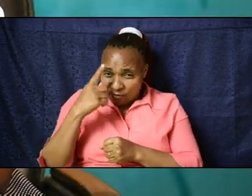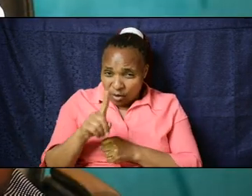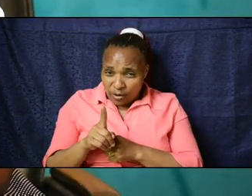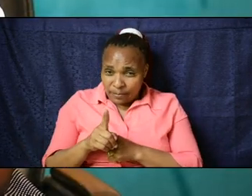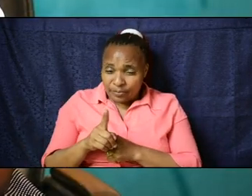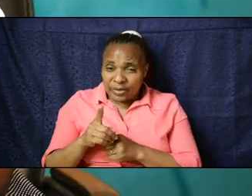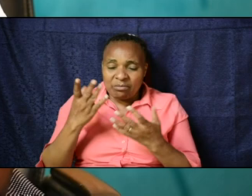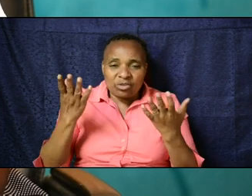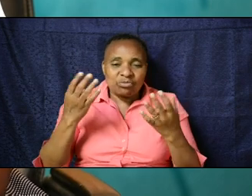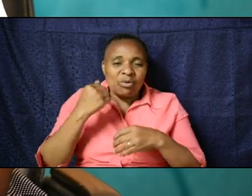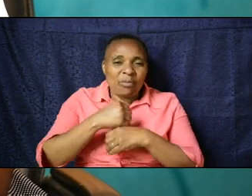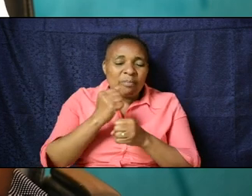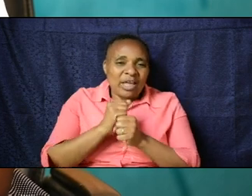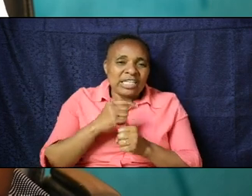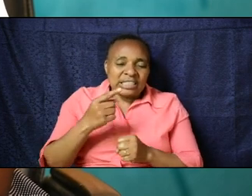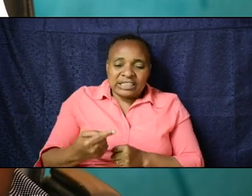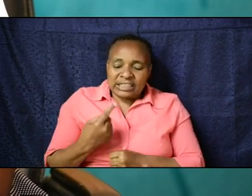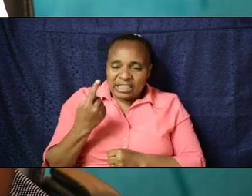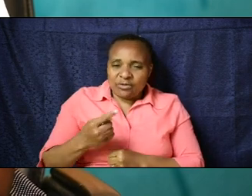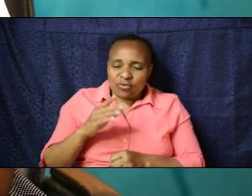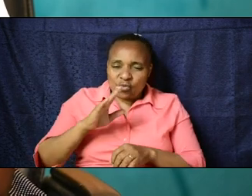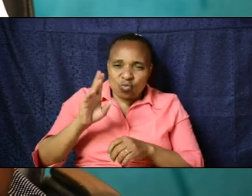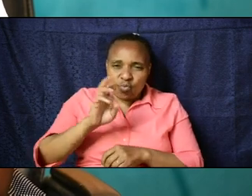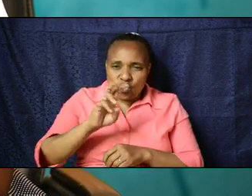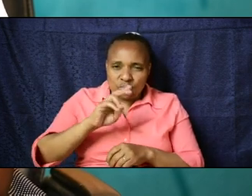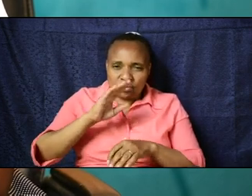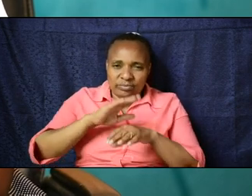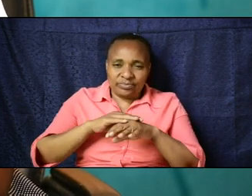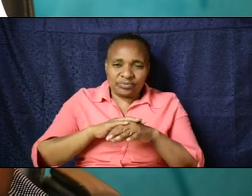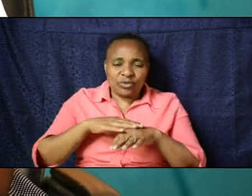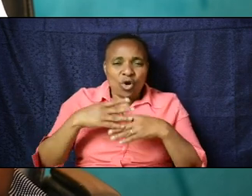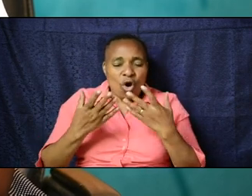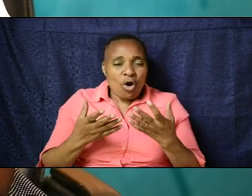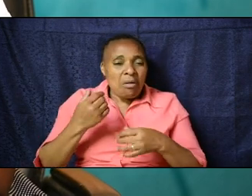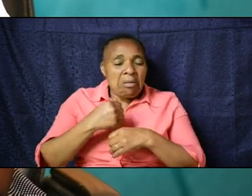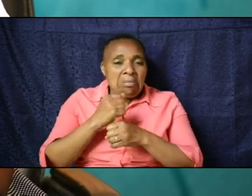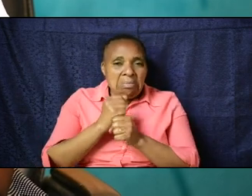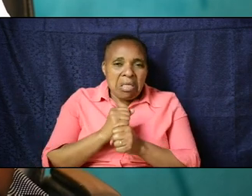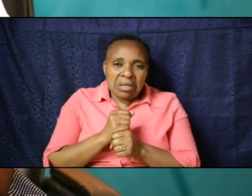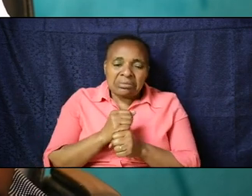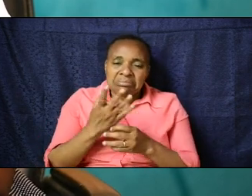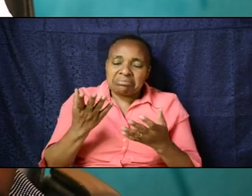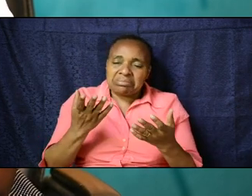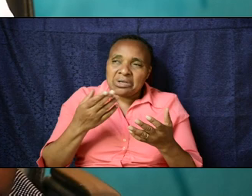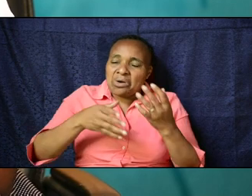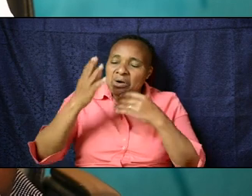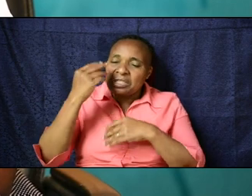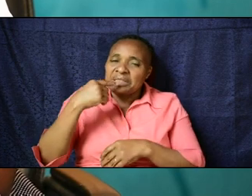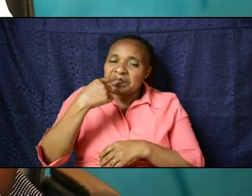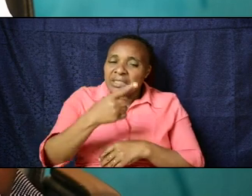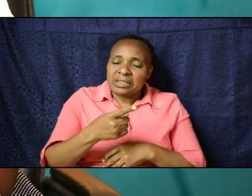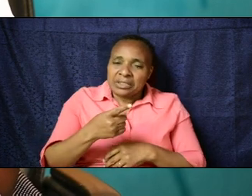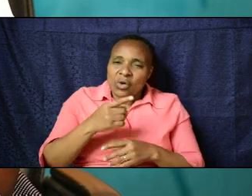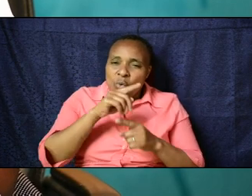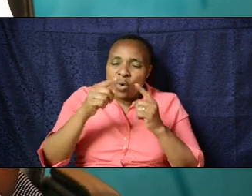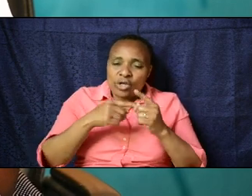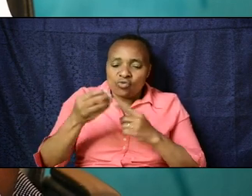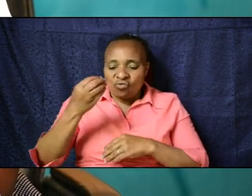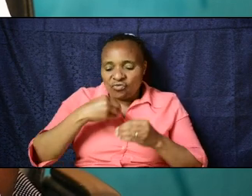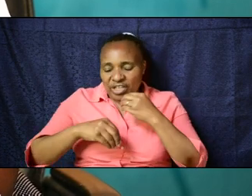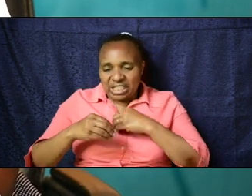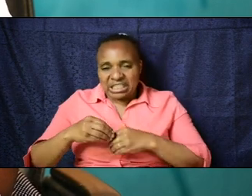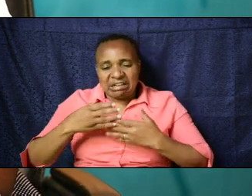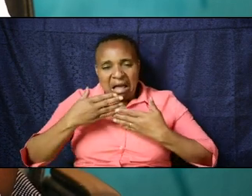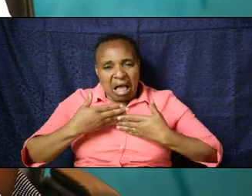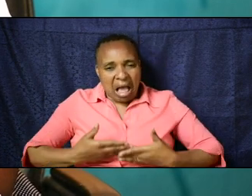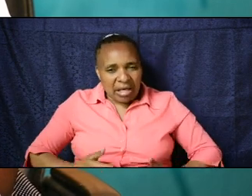you could be doing it to make yourself look good, or you could be doing it to, you know, as God said, when you feed the hungry, clothe